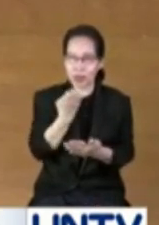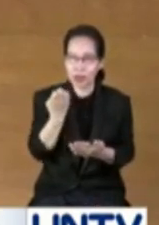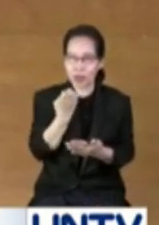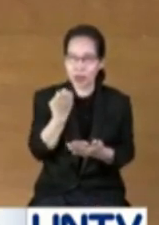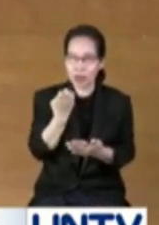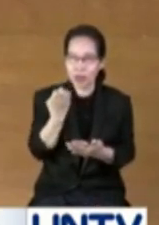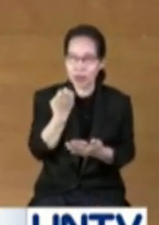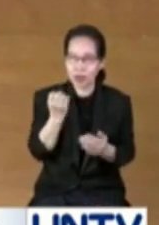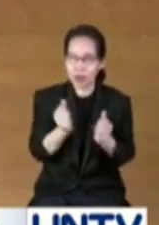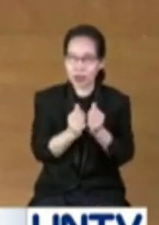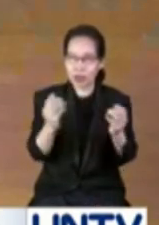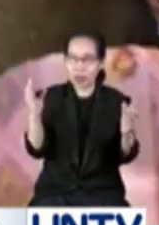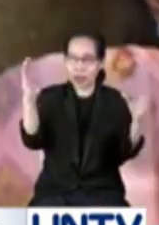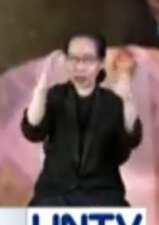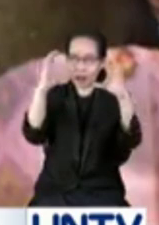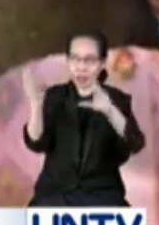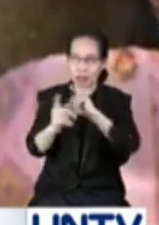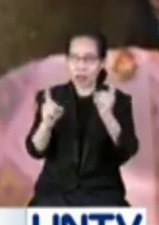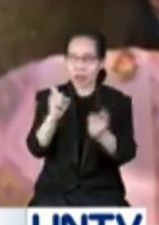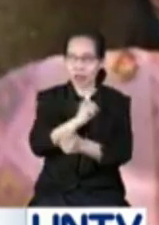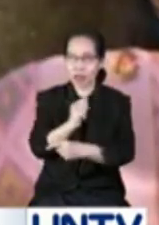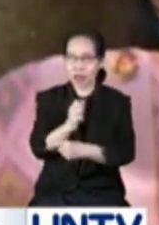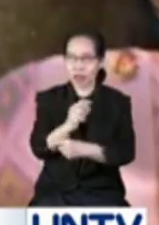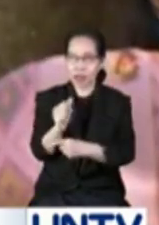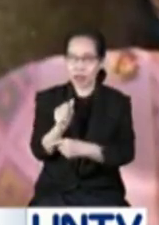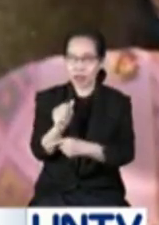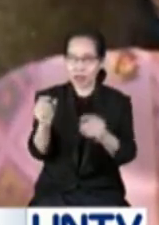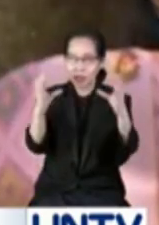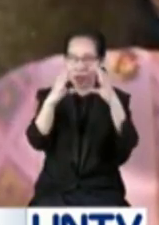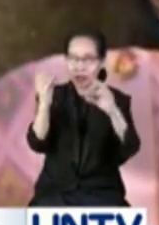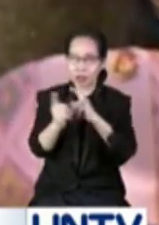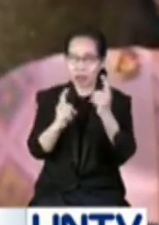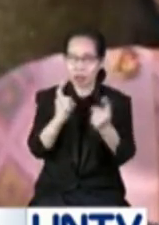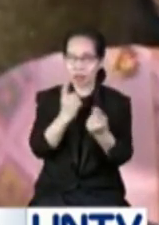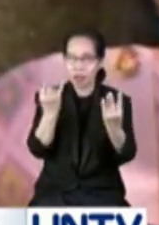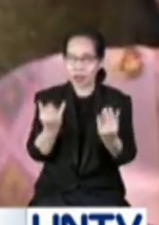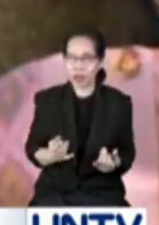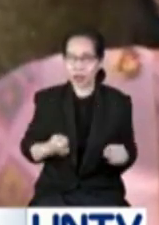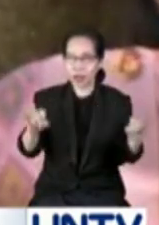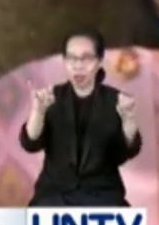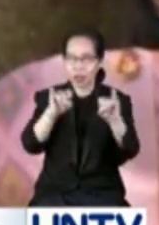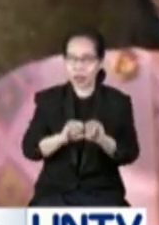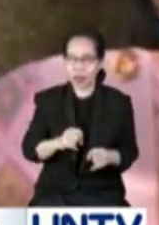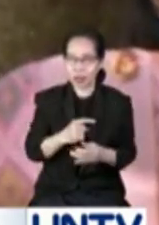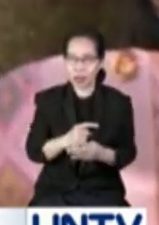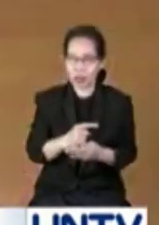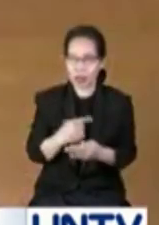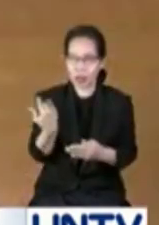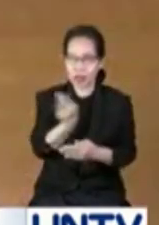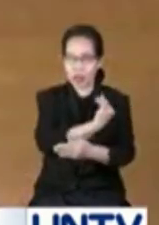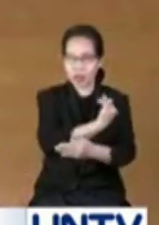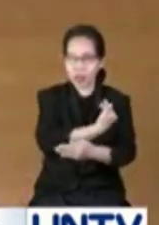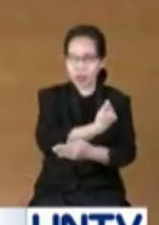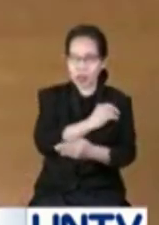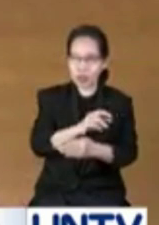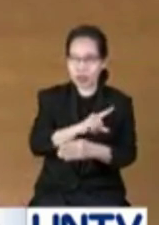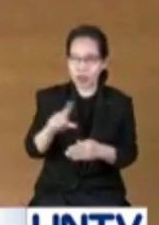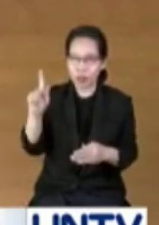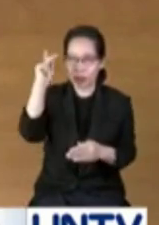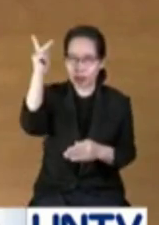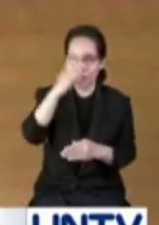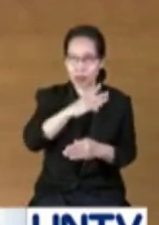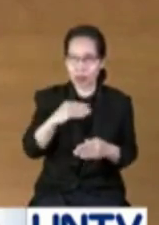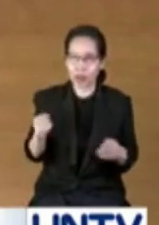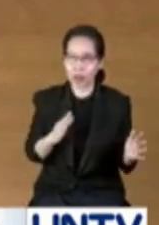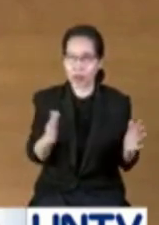climate change agenda. Climate change is now an important criterion in our integral national policies, in planning,